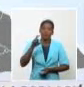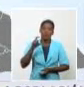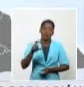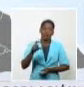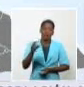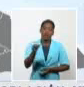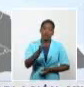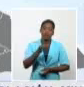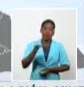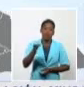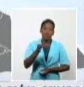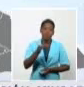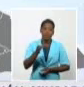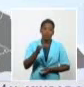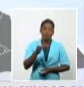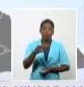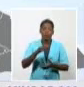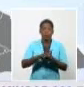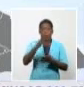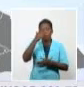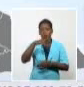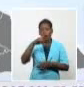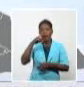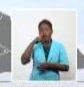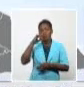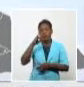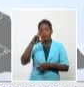Clara with 1 case.